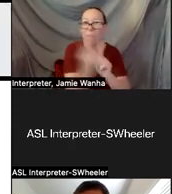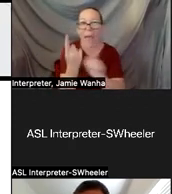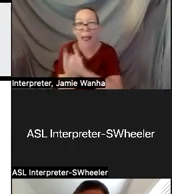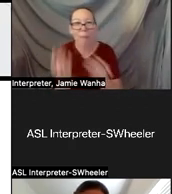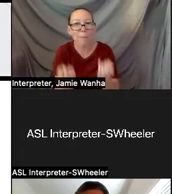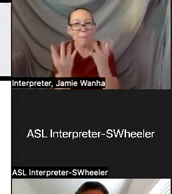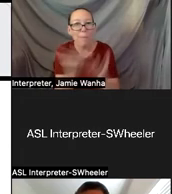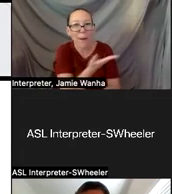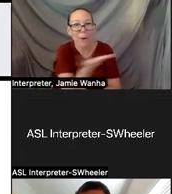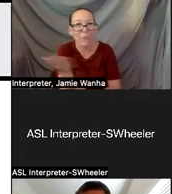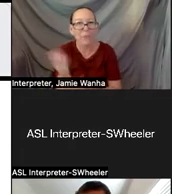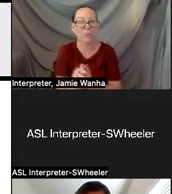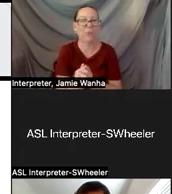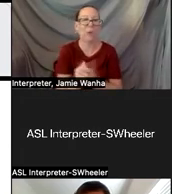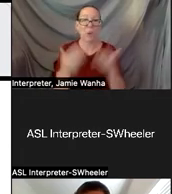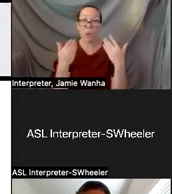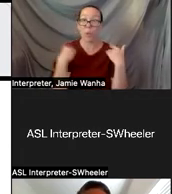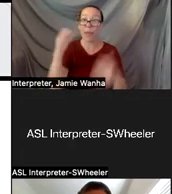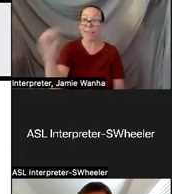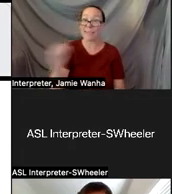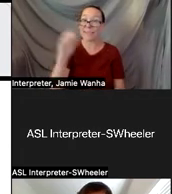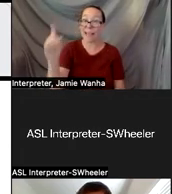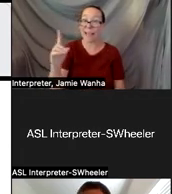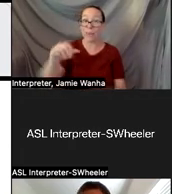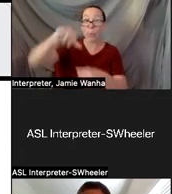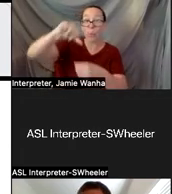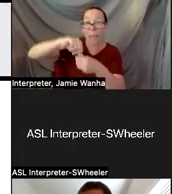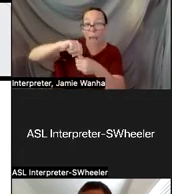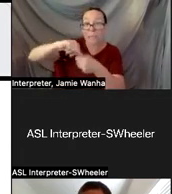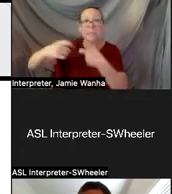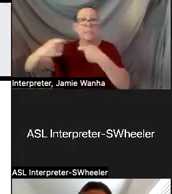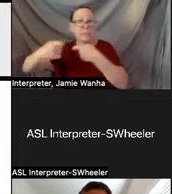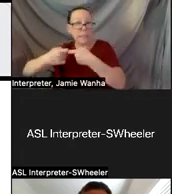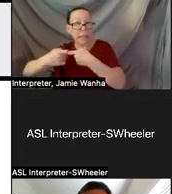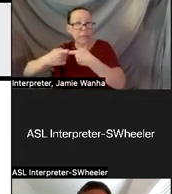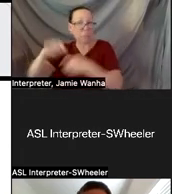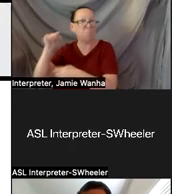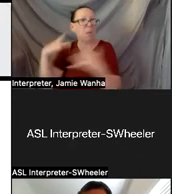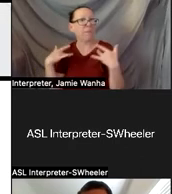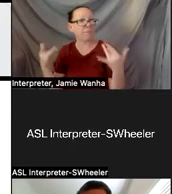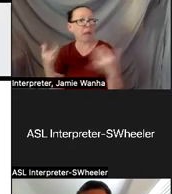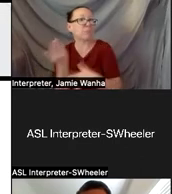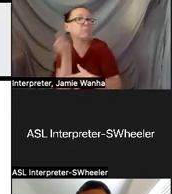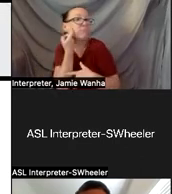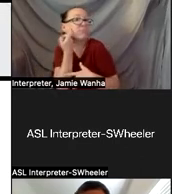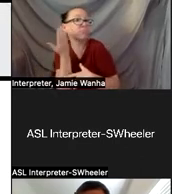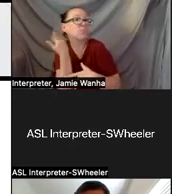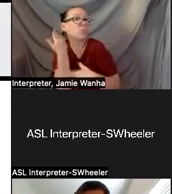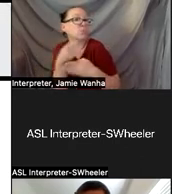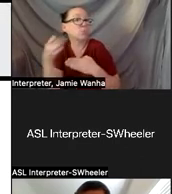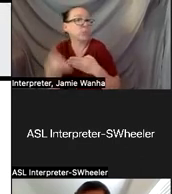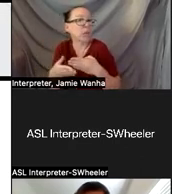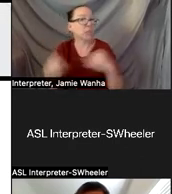We had a San Diego gas and electric event this past weekend. So that was one that we exhibited